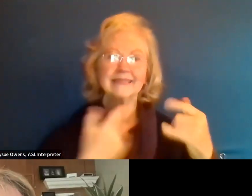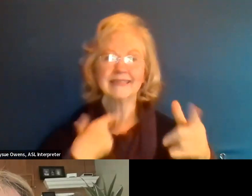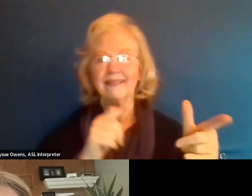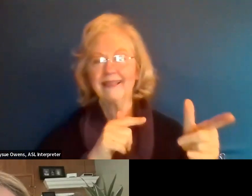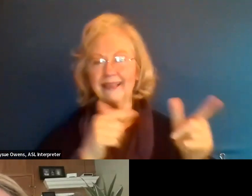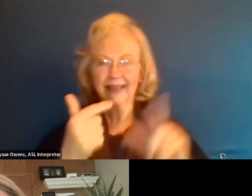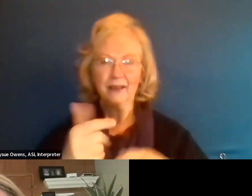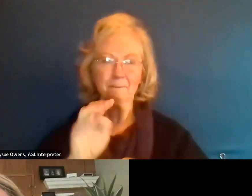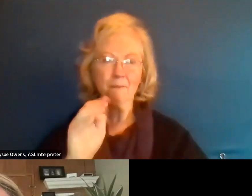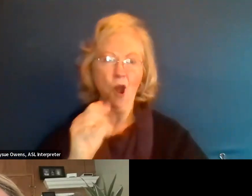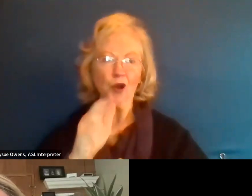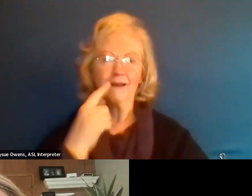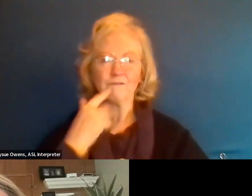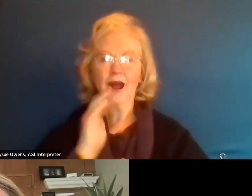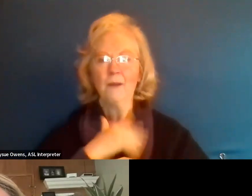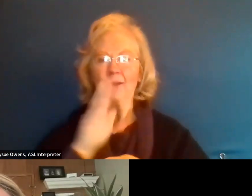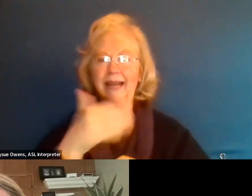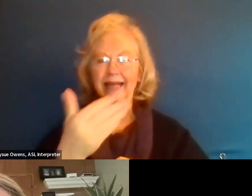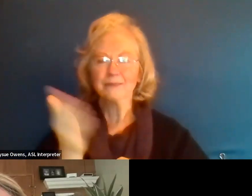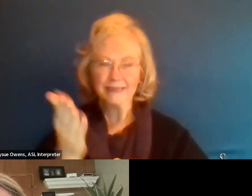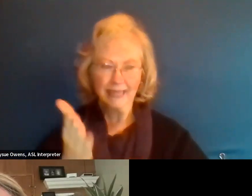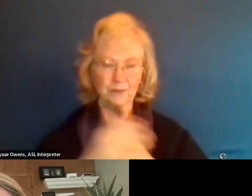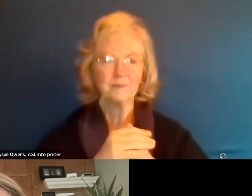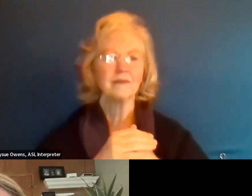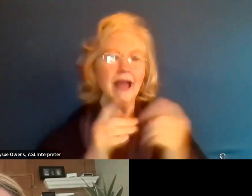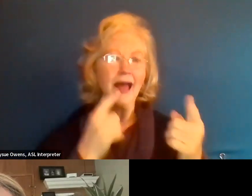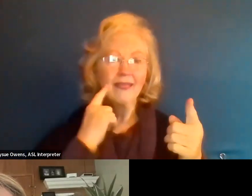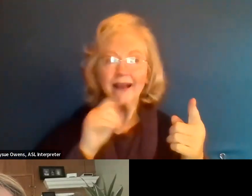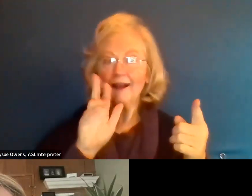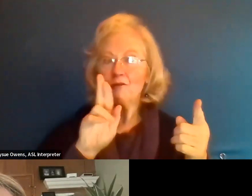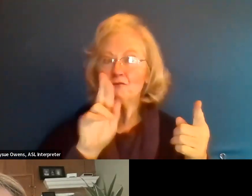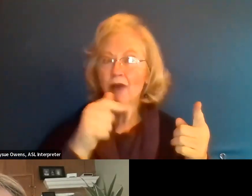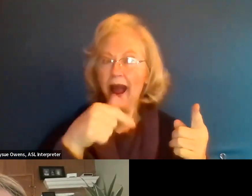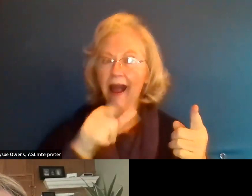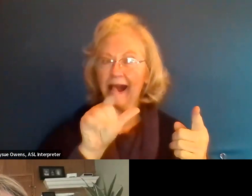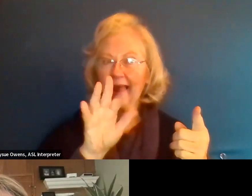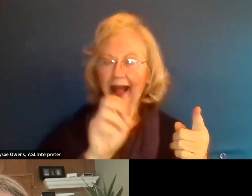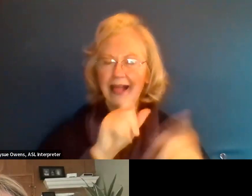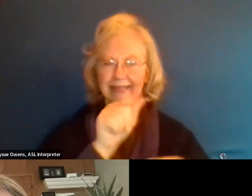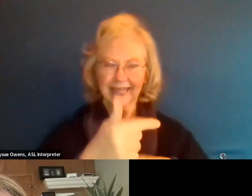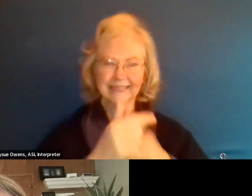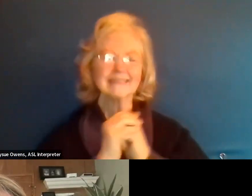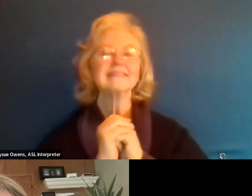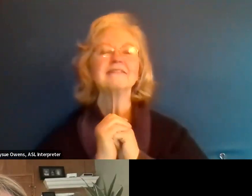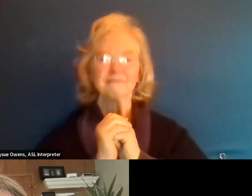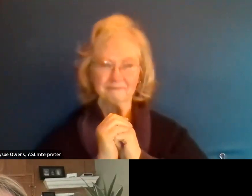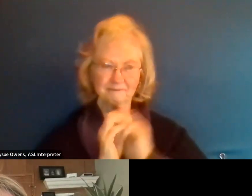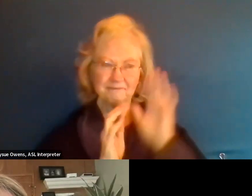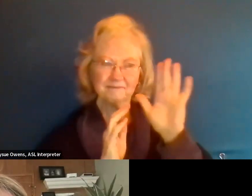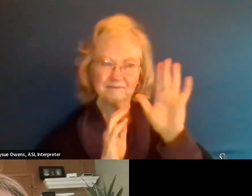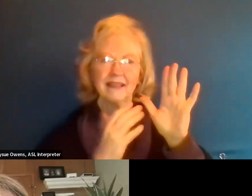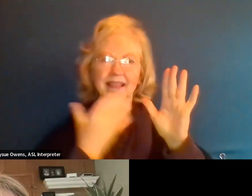to Margaret for the next presentation. I think it was Raquel who had her hand up next. Okay,